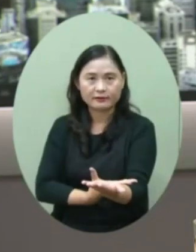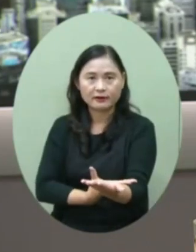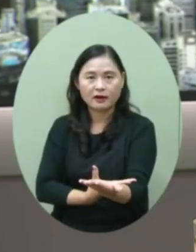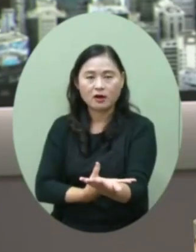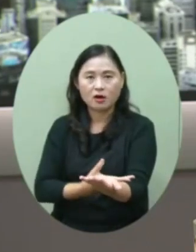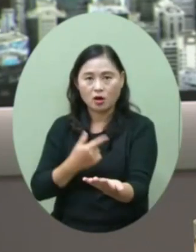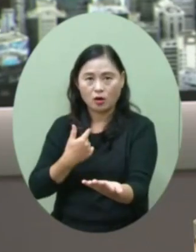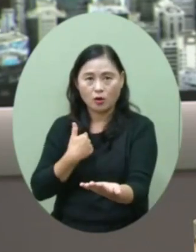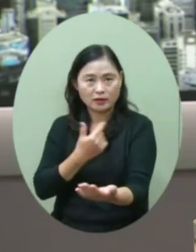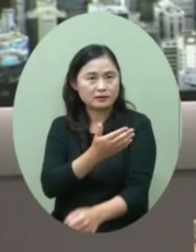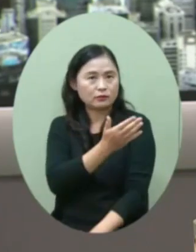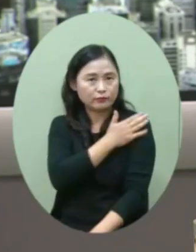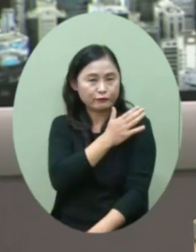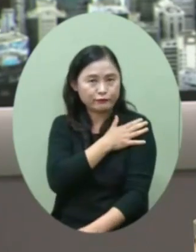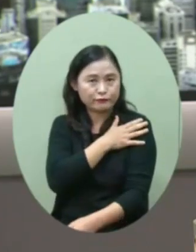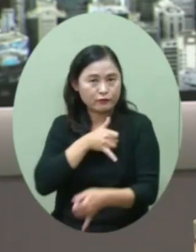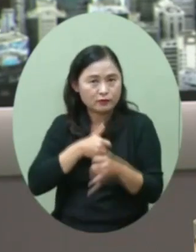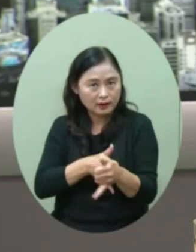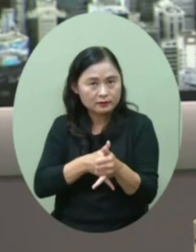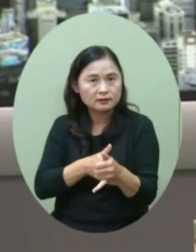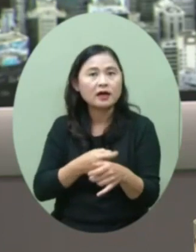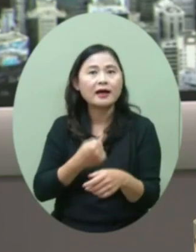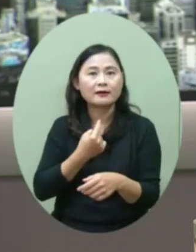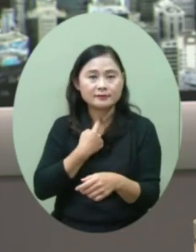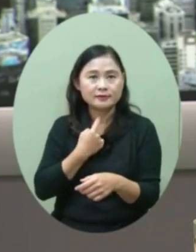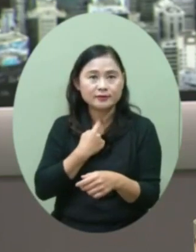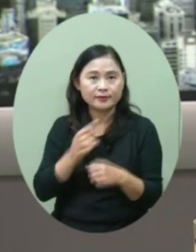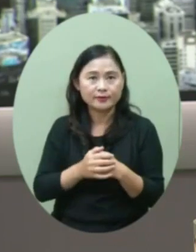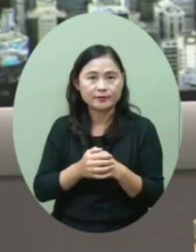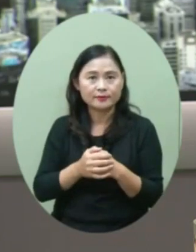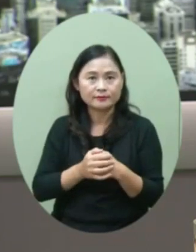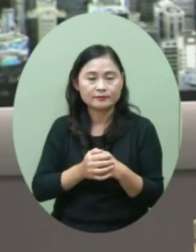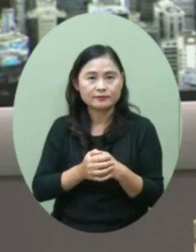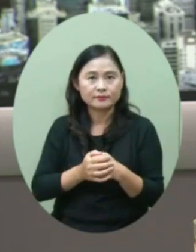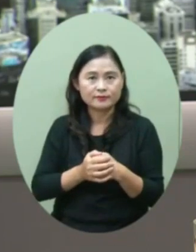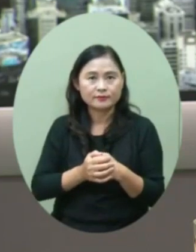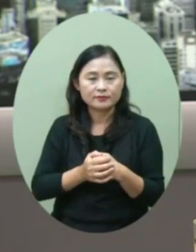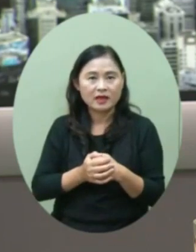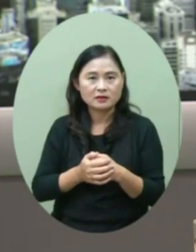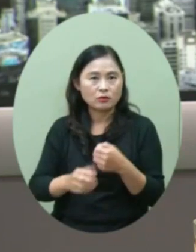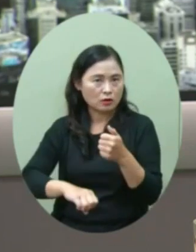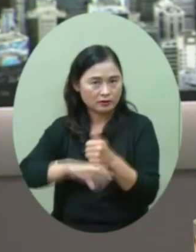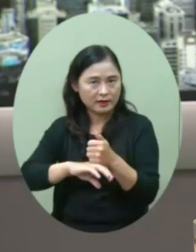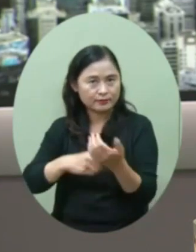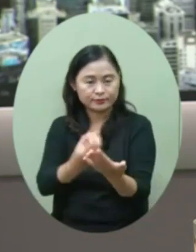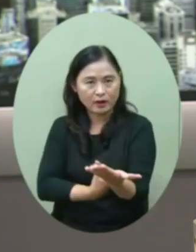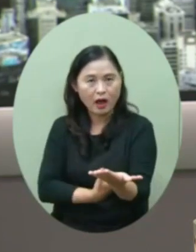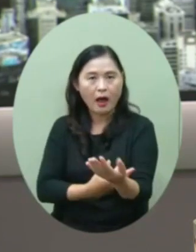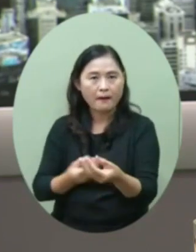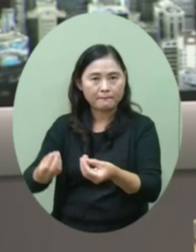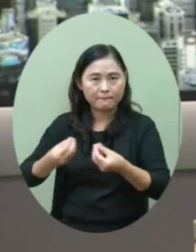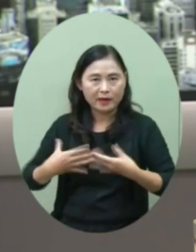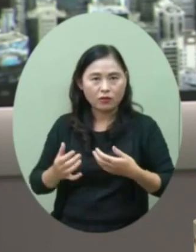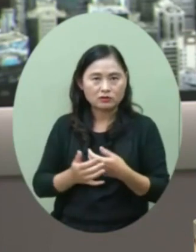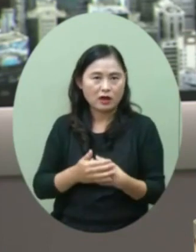duty. So it is necessary that we have a regime to take care of this matter.